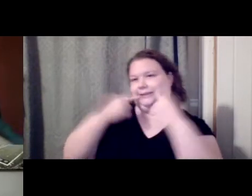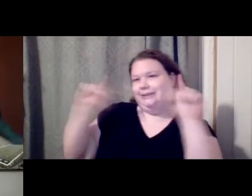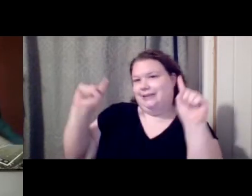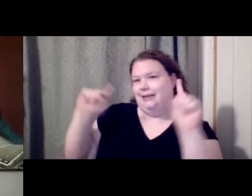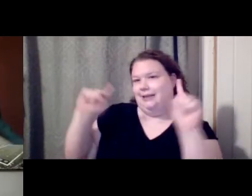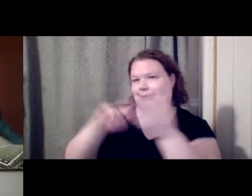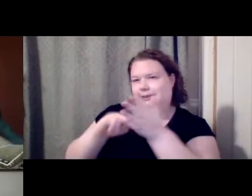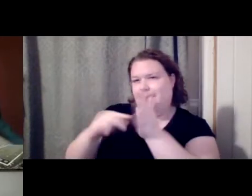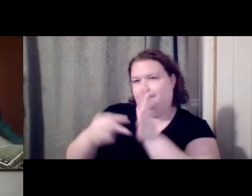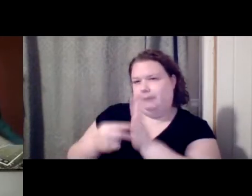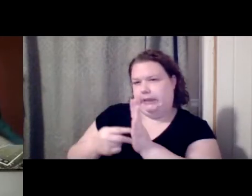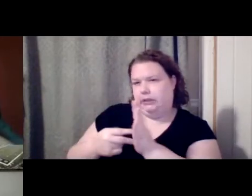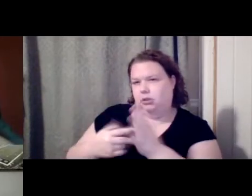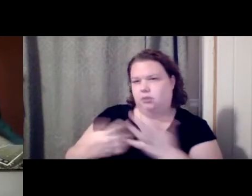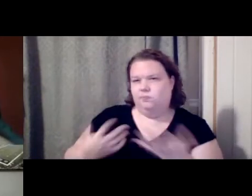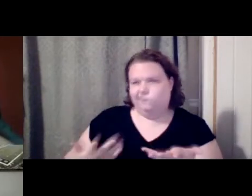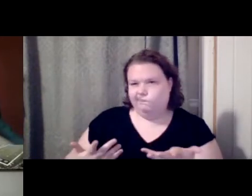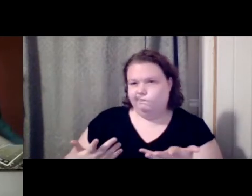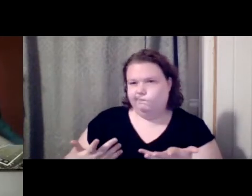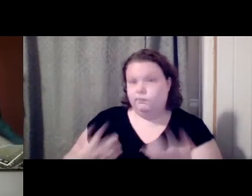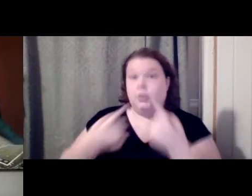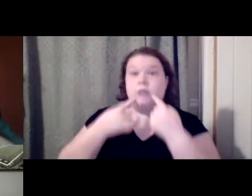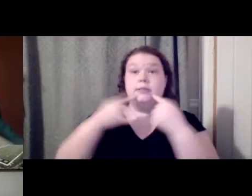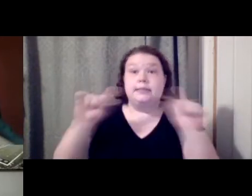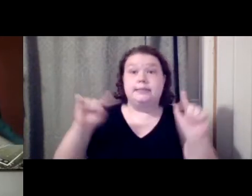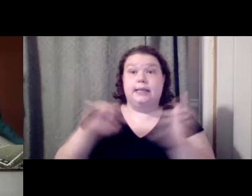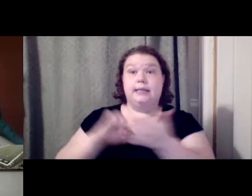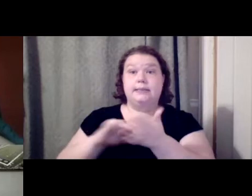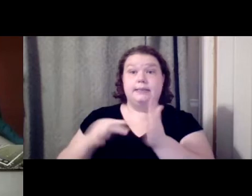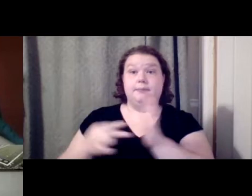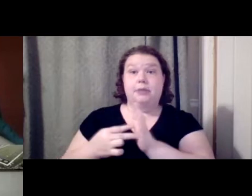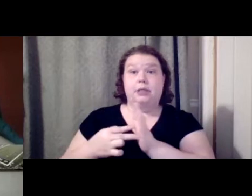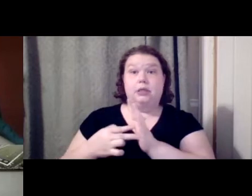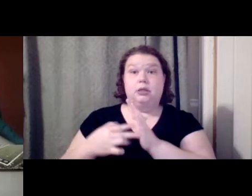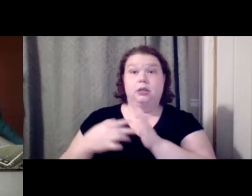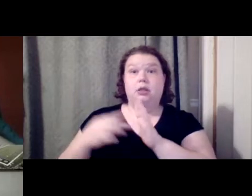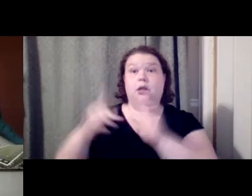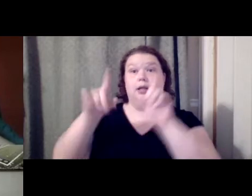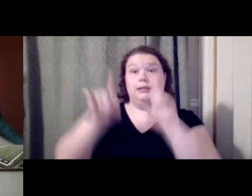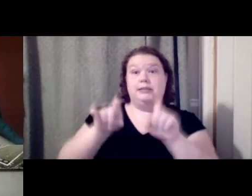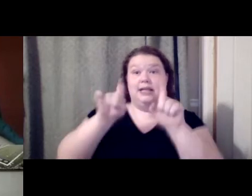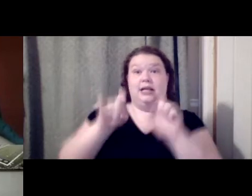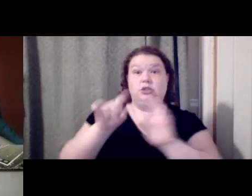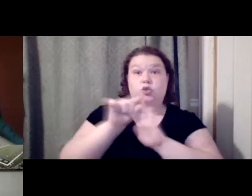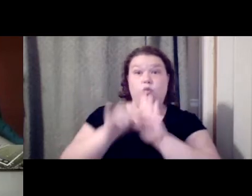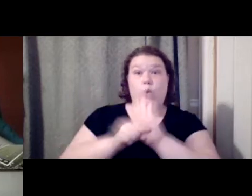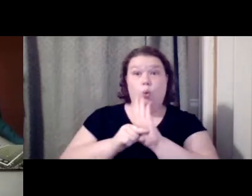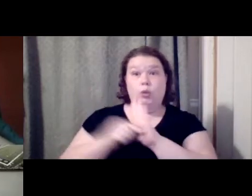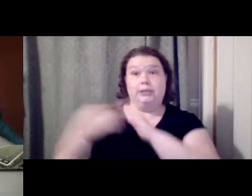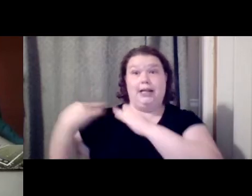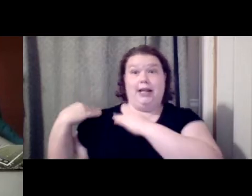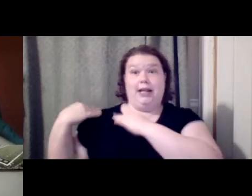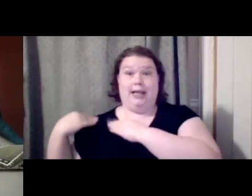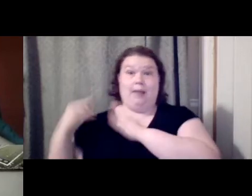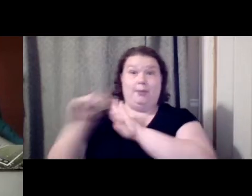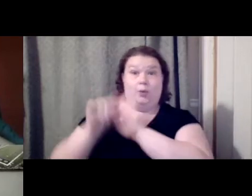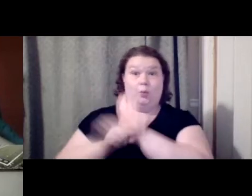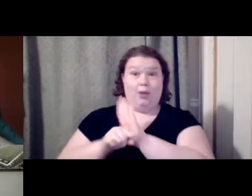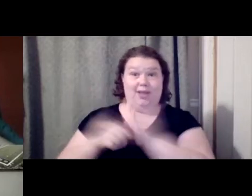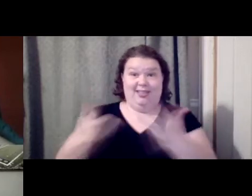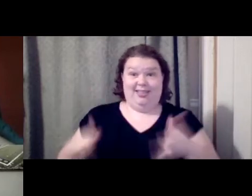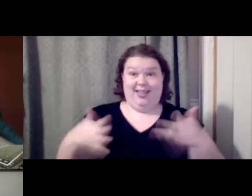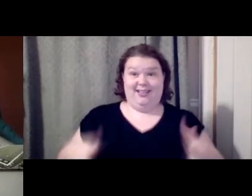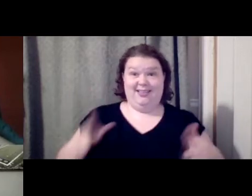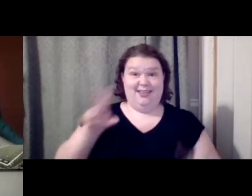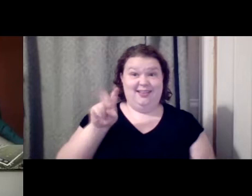far more than just the type of accountability ratings or test scores that we would like to accomplish. It is about preparing